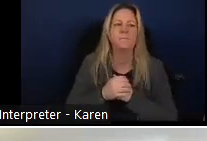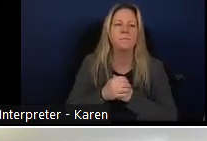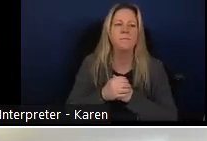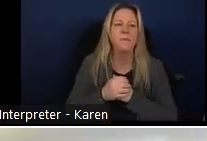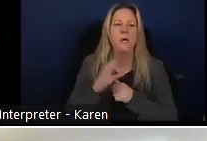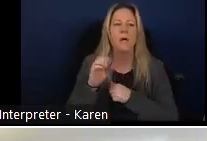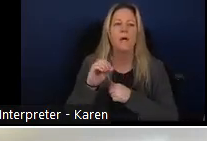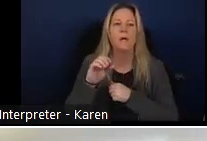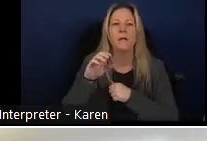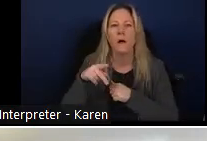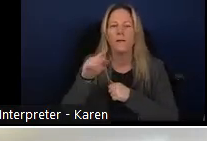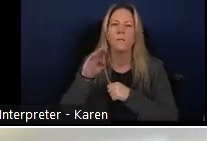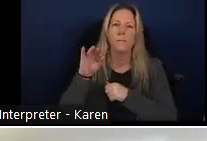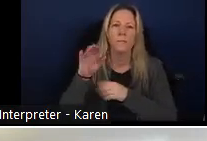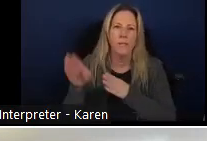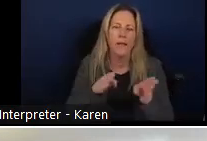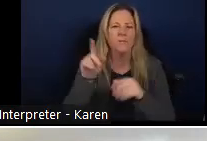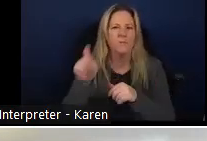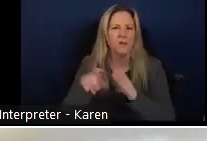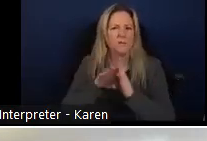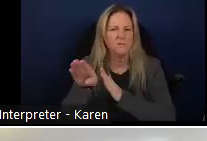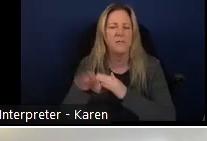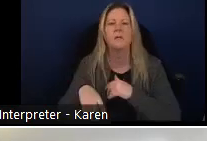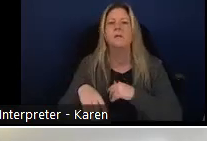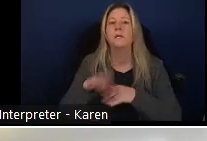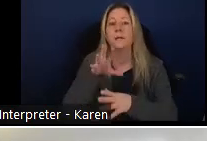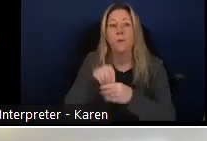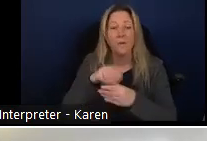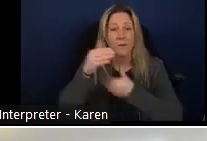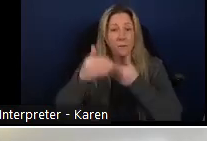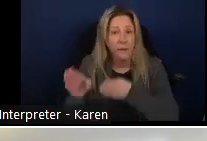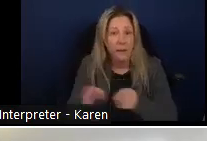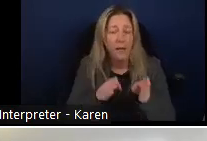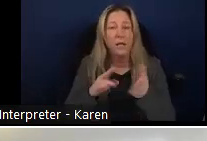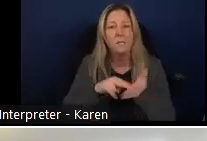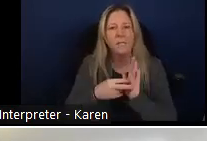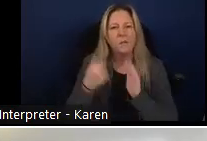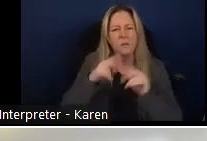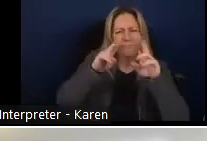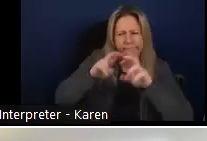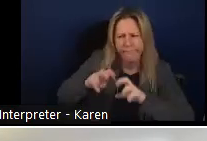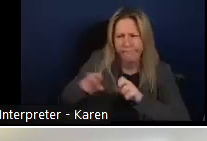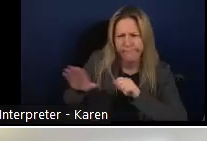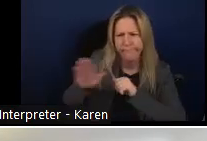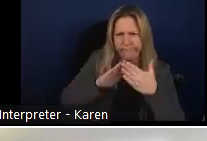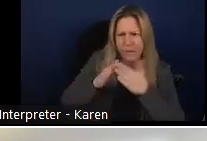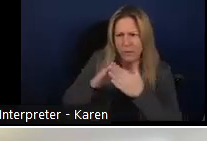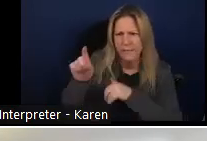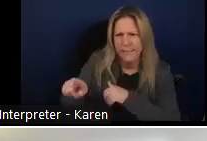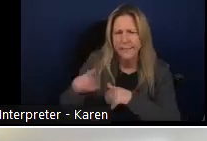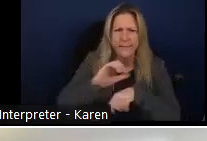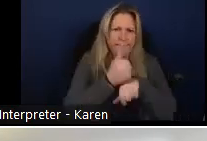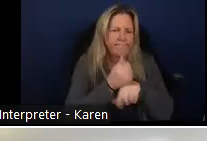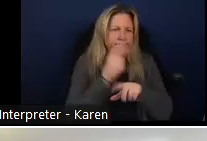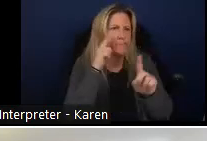developed. As part of that plan, Denver evaluates housing and community development needs and then creates goals and priorities for the